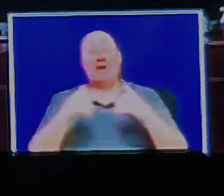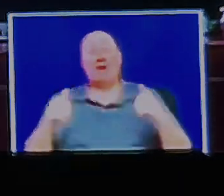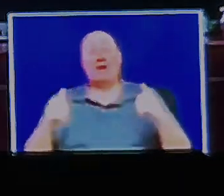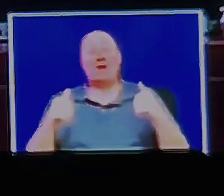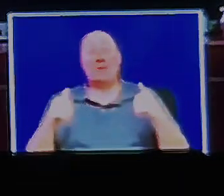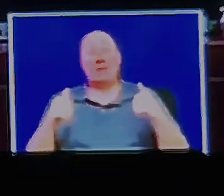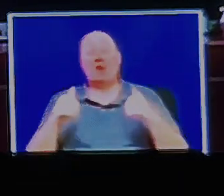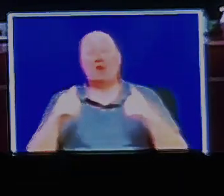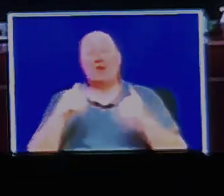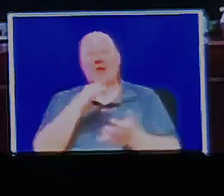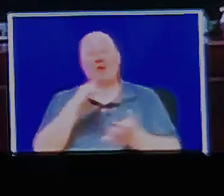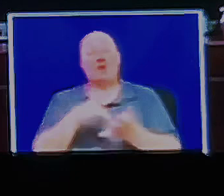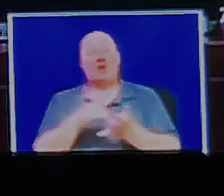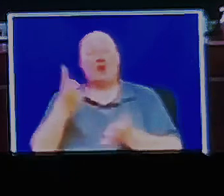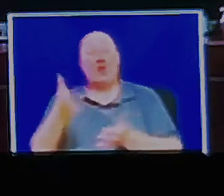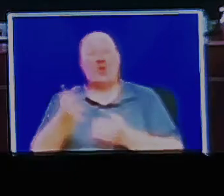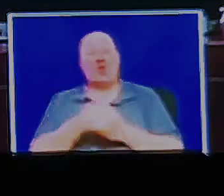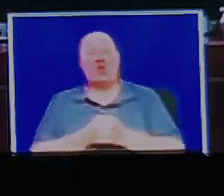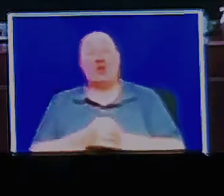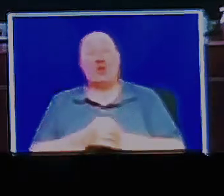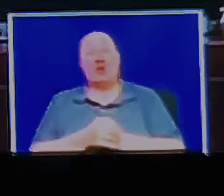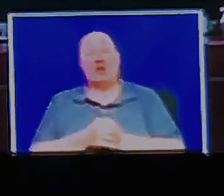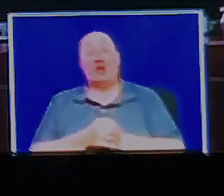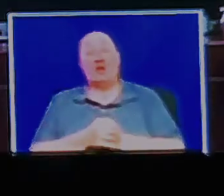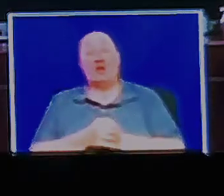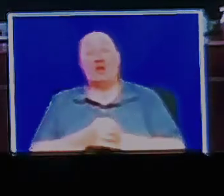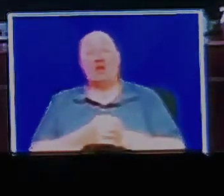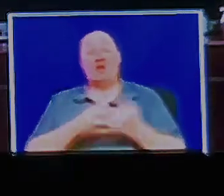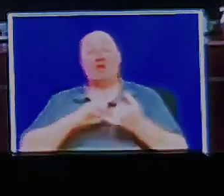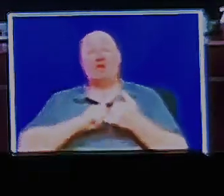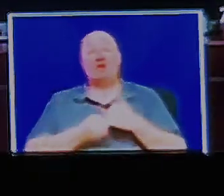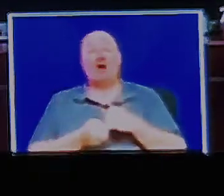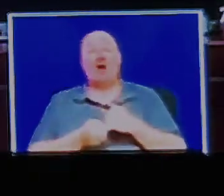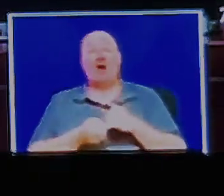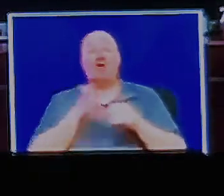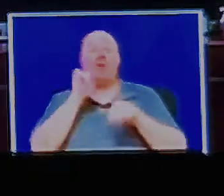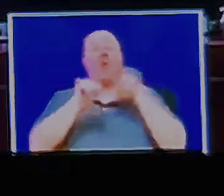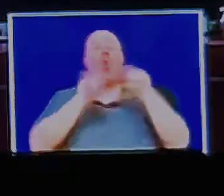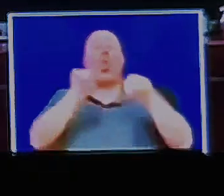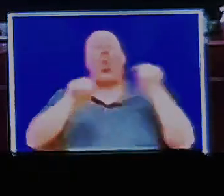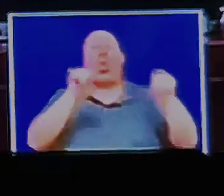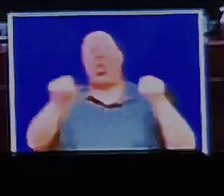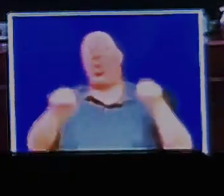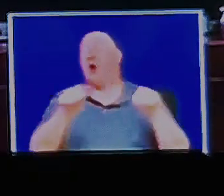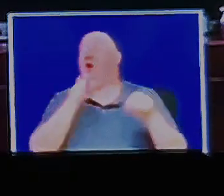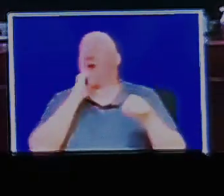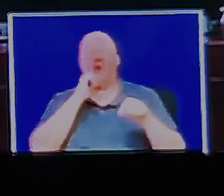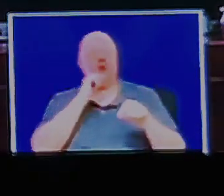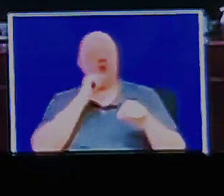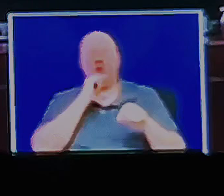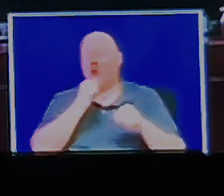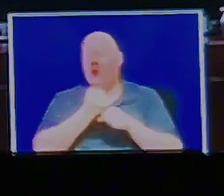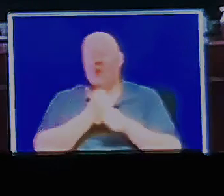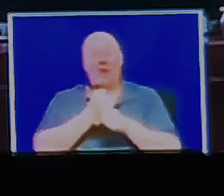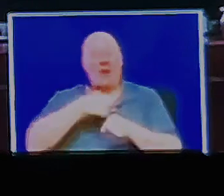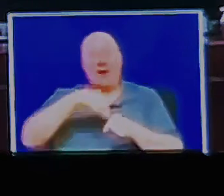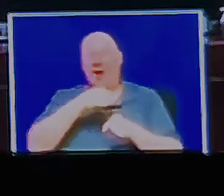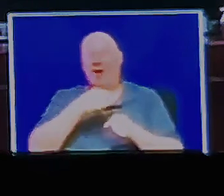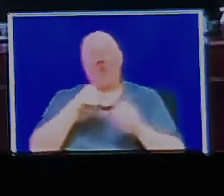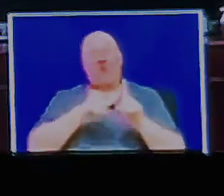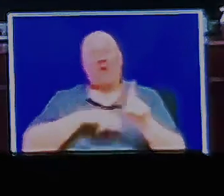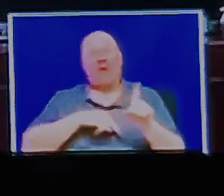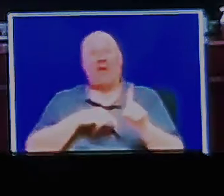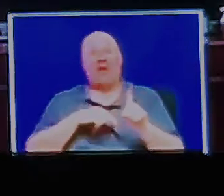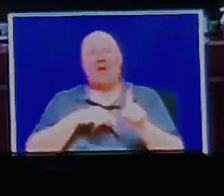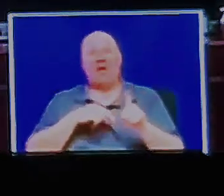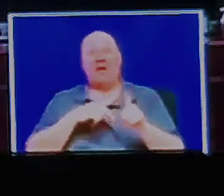So, Chairperson, attempts to cast aspersions will not cause us to fail to speak for